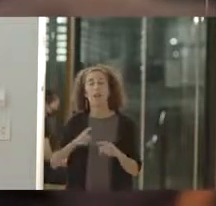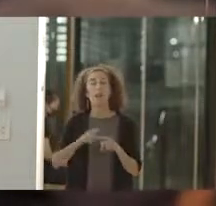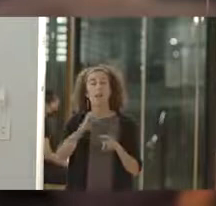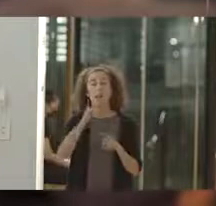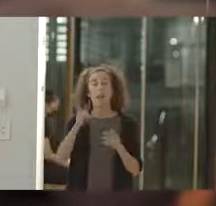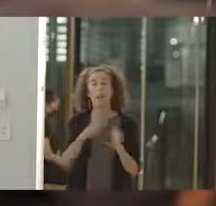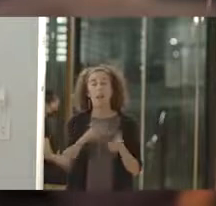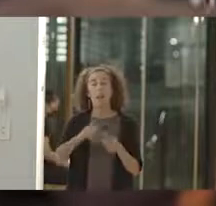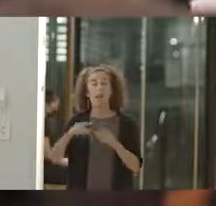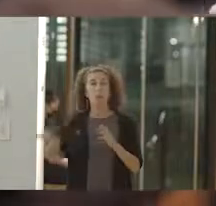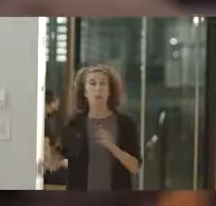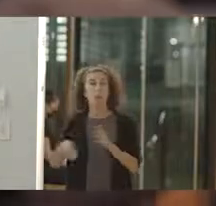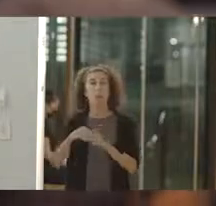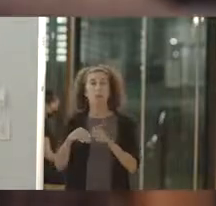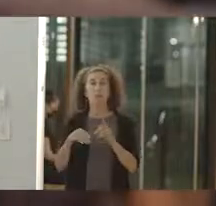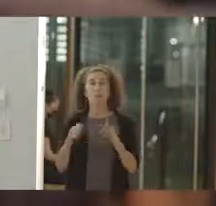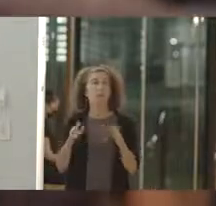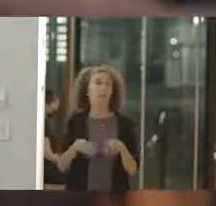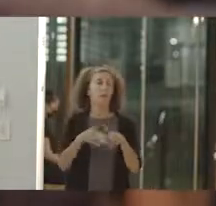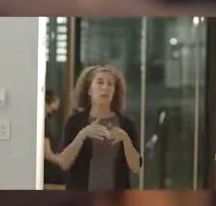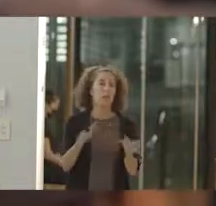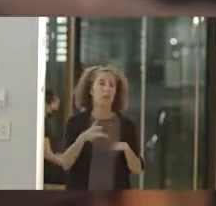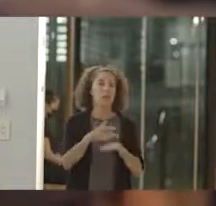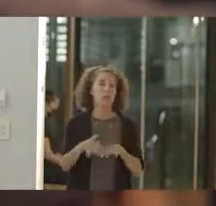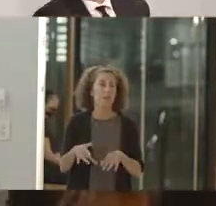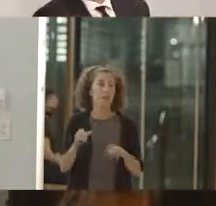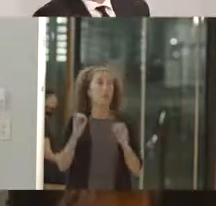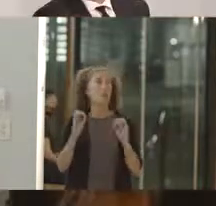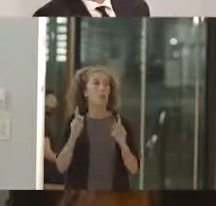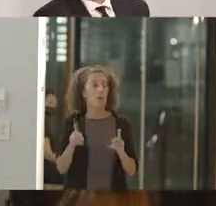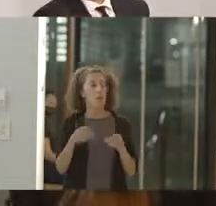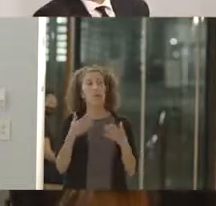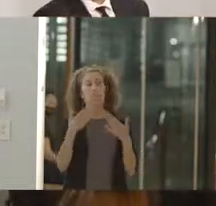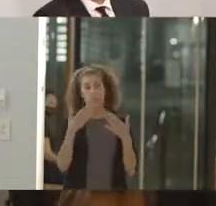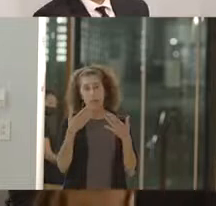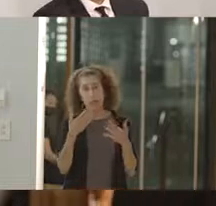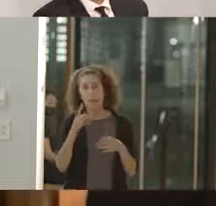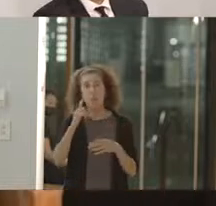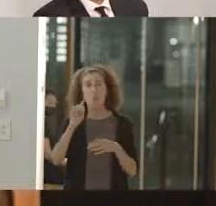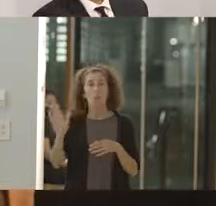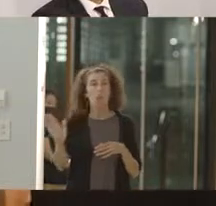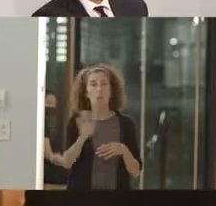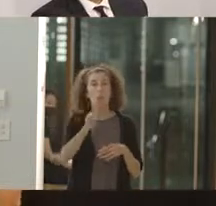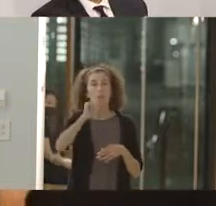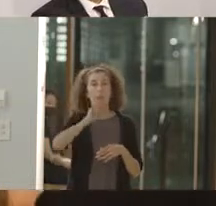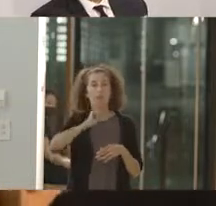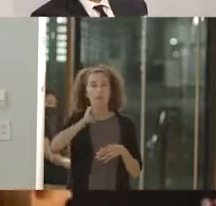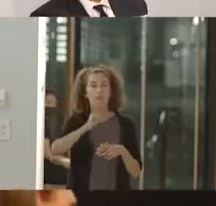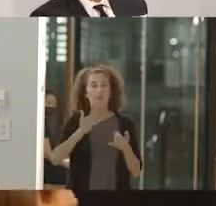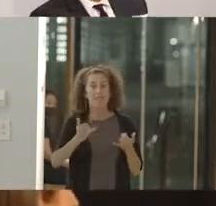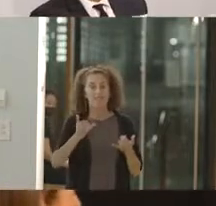public space now. So I want to thank everybody for your patience tonight. I know that there were moments